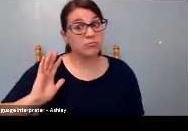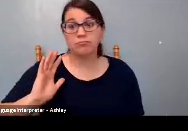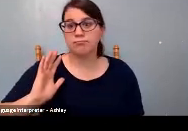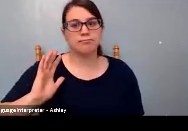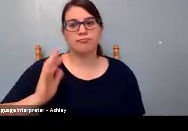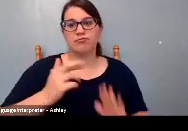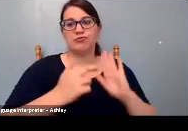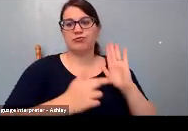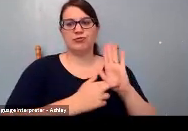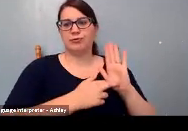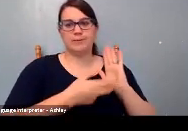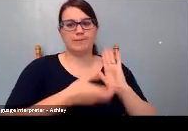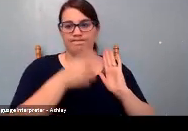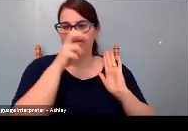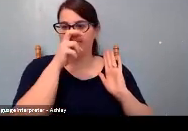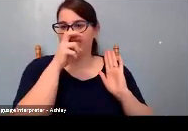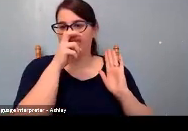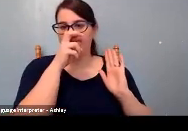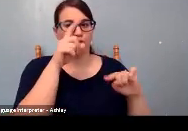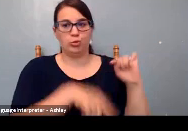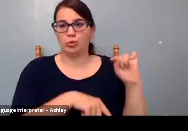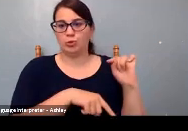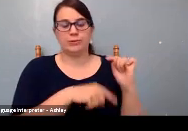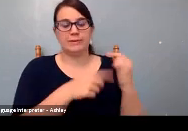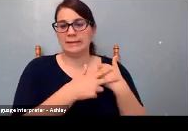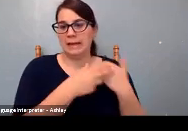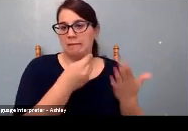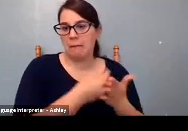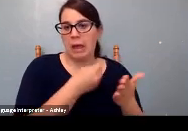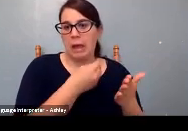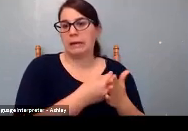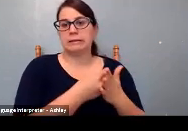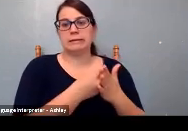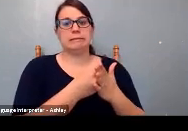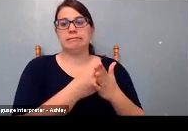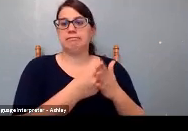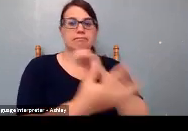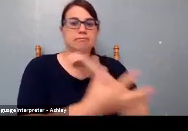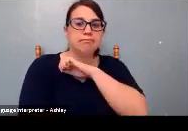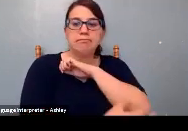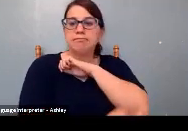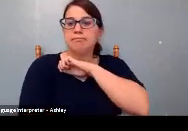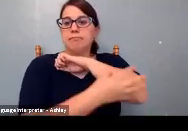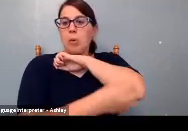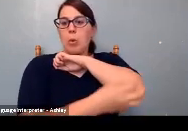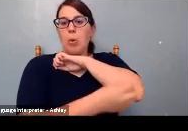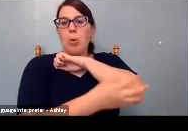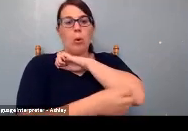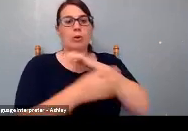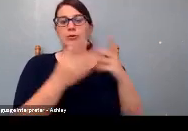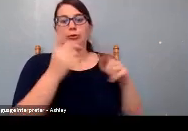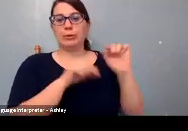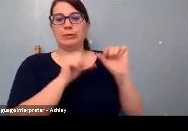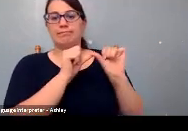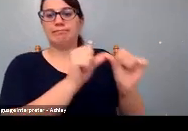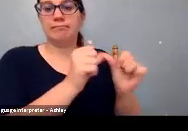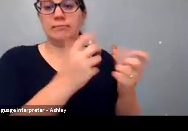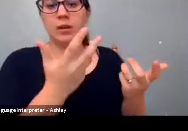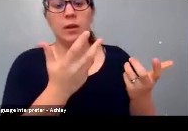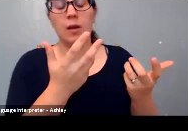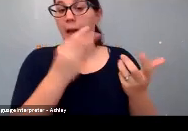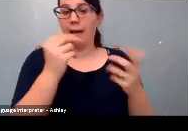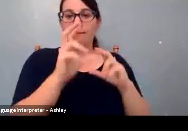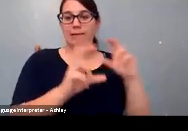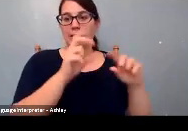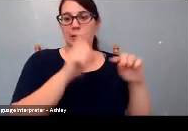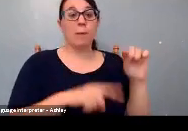and subsequently unable to invest. So Jeremiah Underhill, he's the former legal director of Disability Rights of West